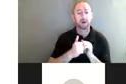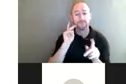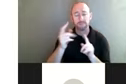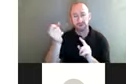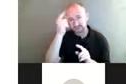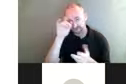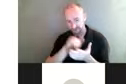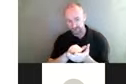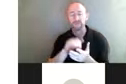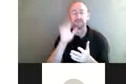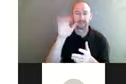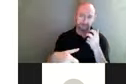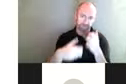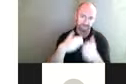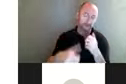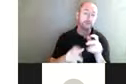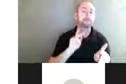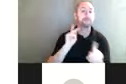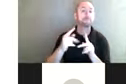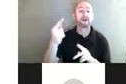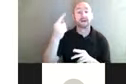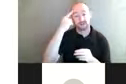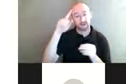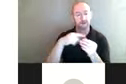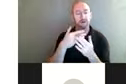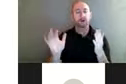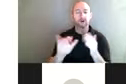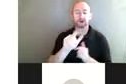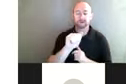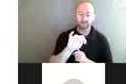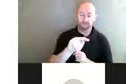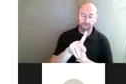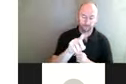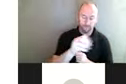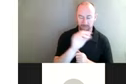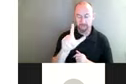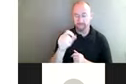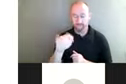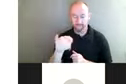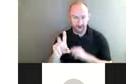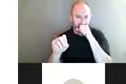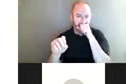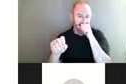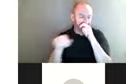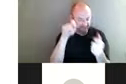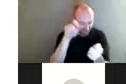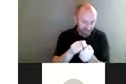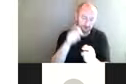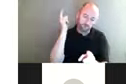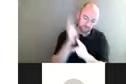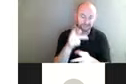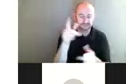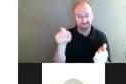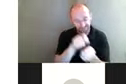And that's where the problem is. People think about things like latitude and longitude as this absolute like, oh, that's a